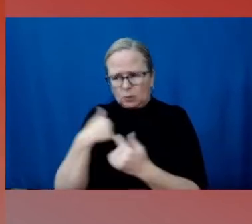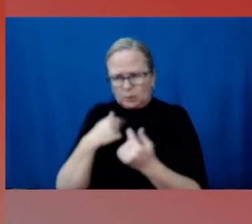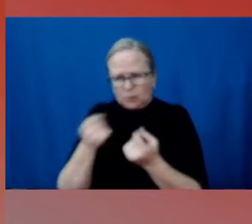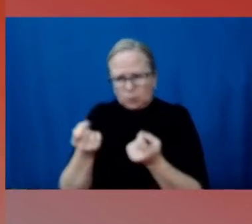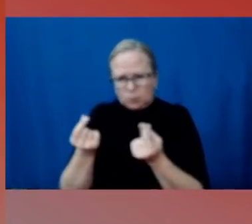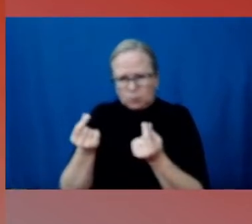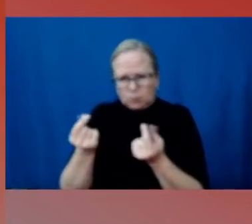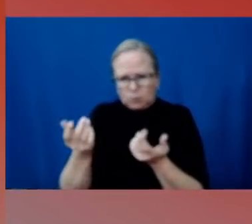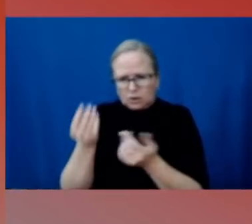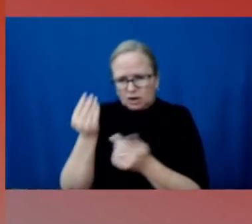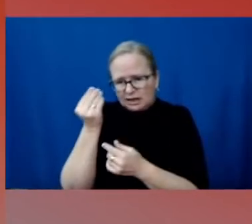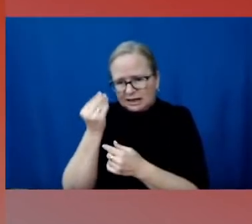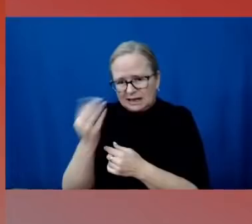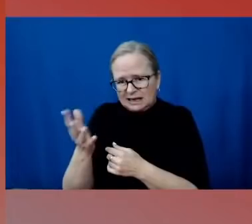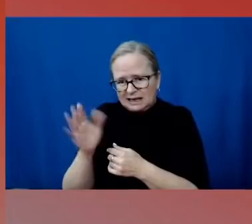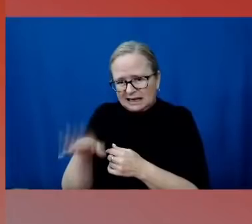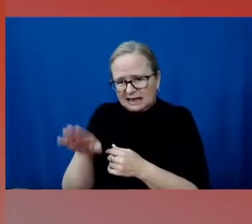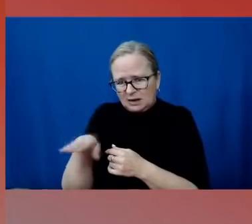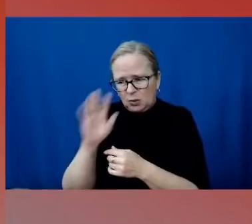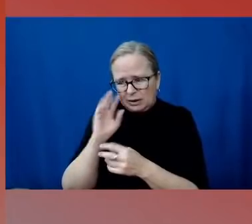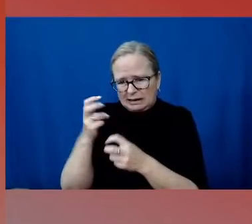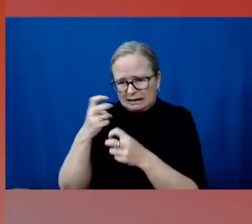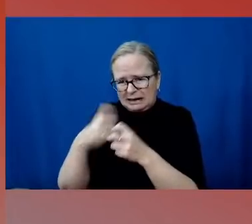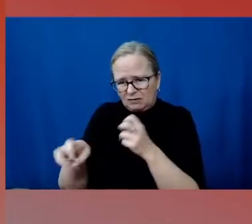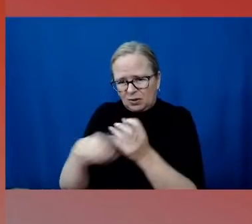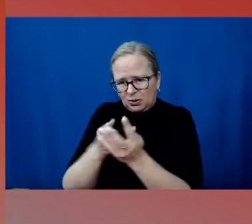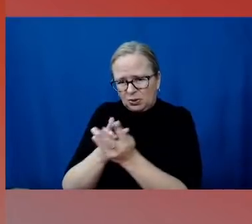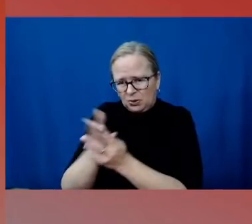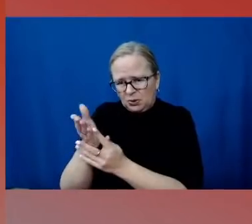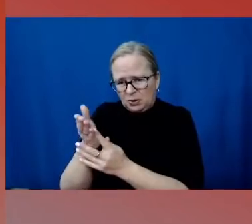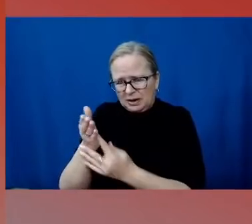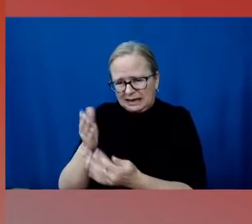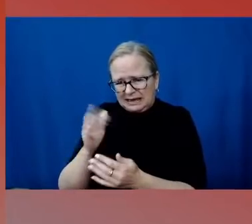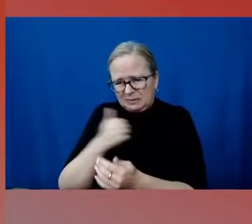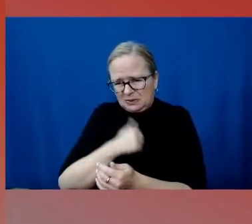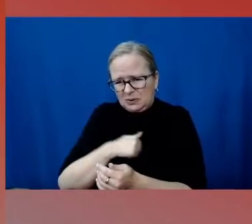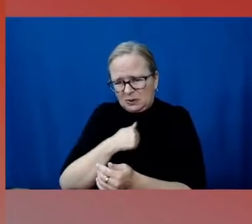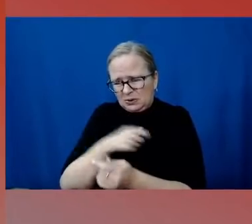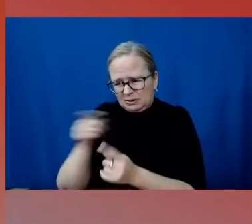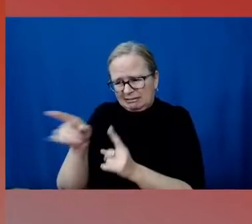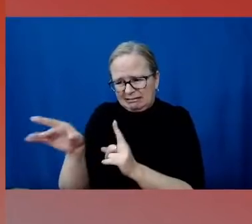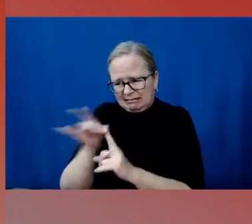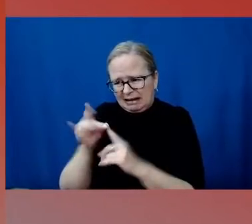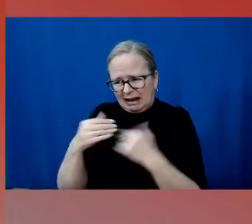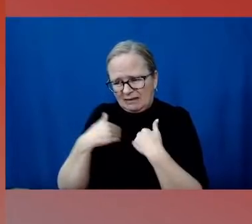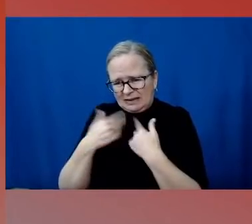care. It's kind of like, this is going to be rough for a while, and I'm sorry that you contacted us.